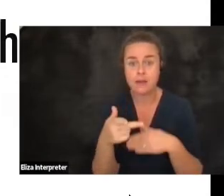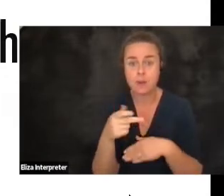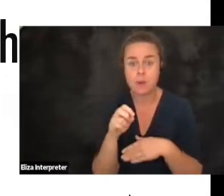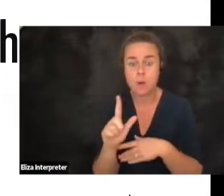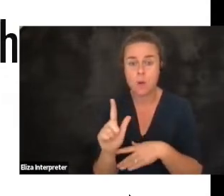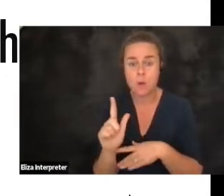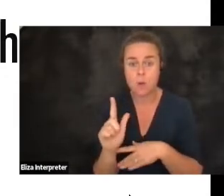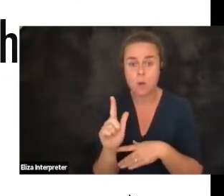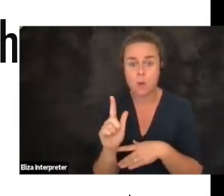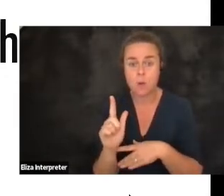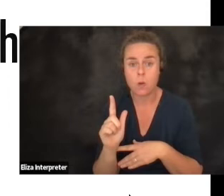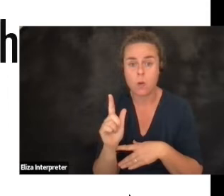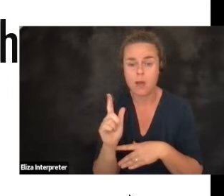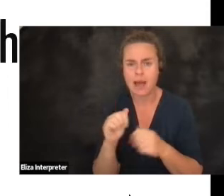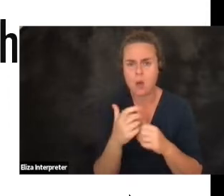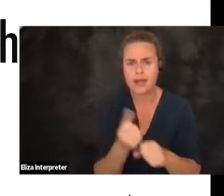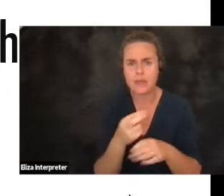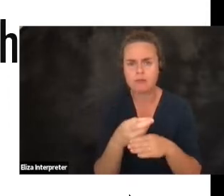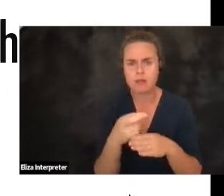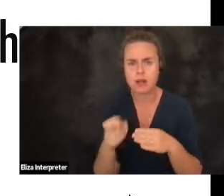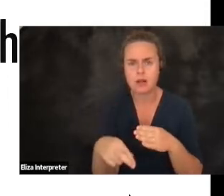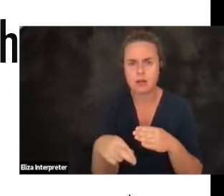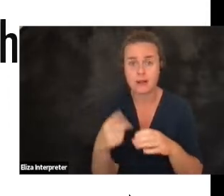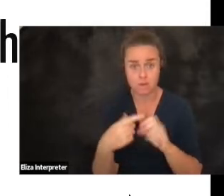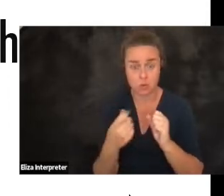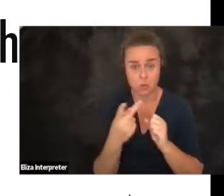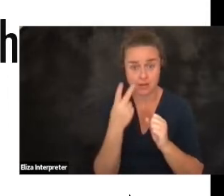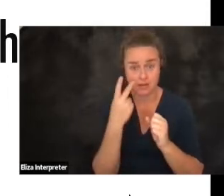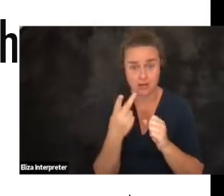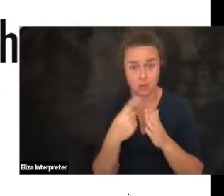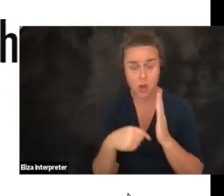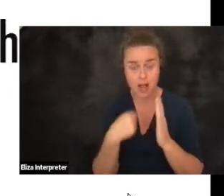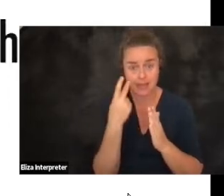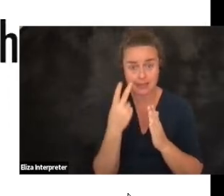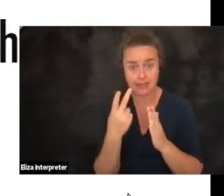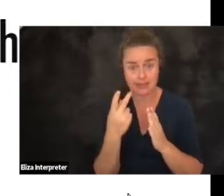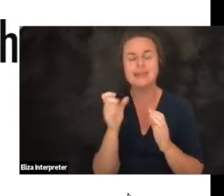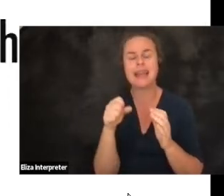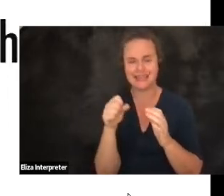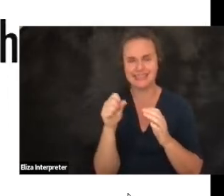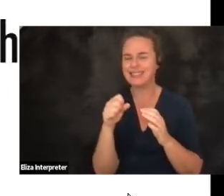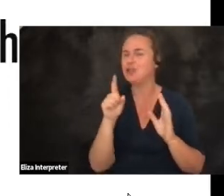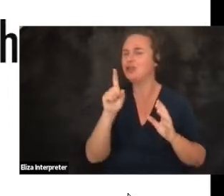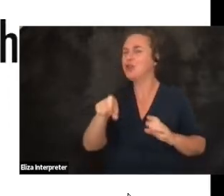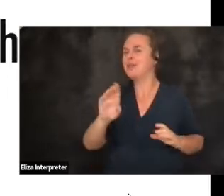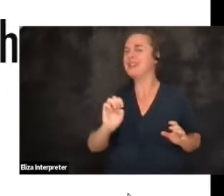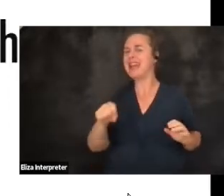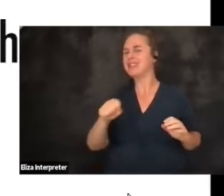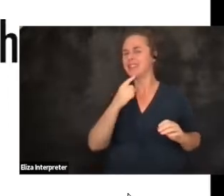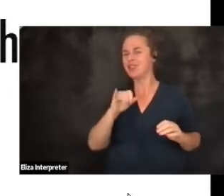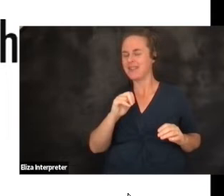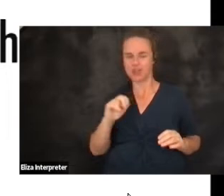should be able to see them now. Oh, okay. So everyone sees what I see? I believe so. Okay, great. Okay,